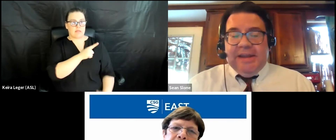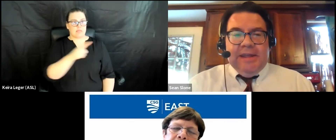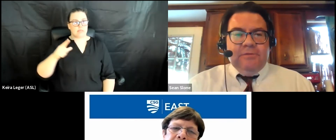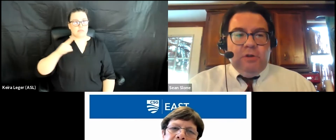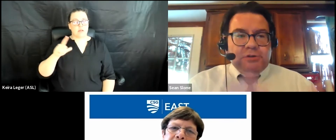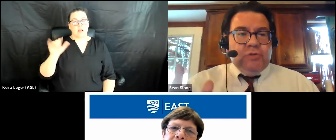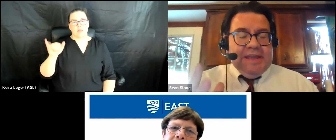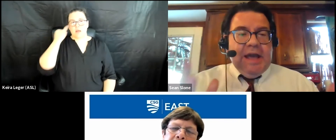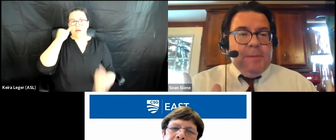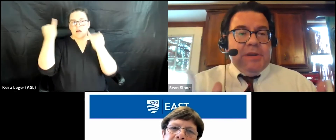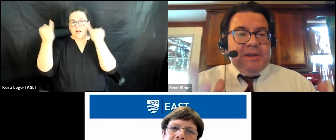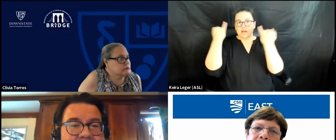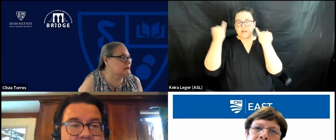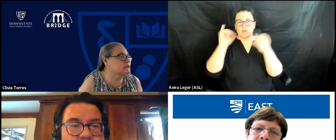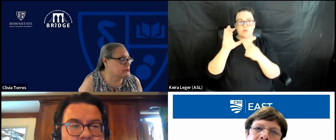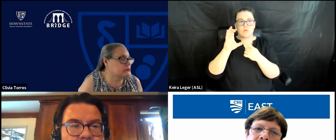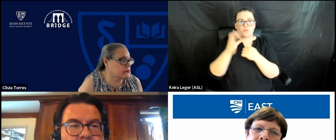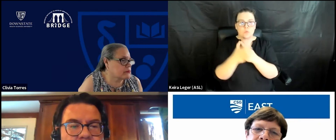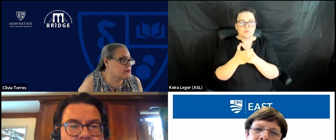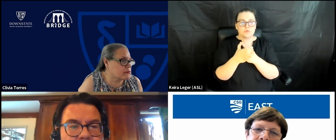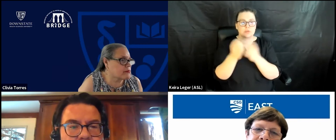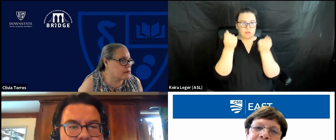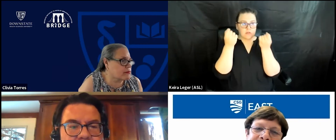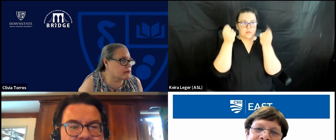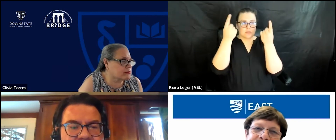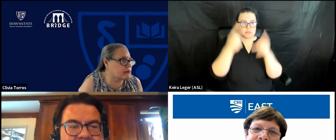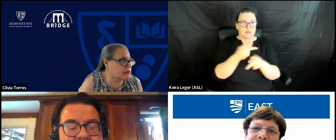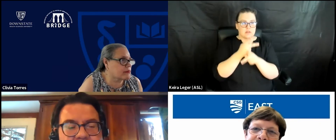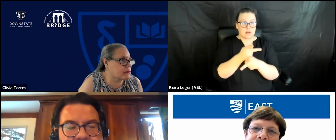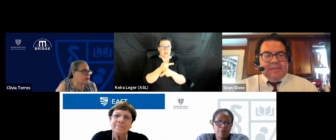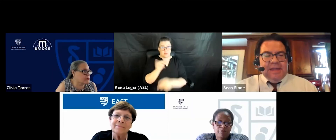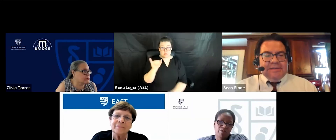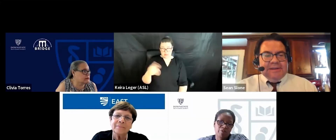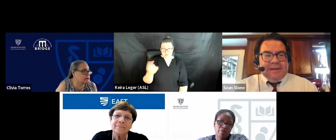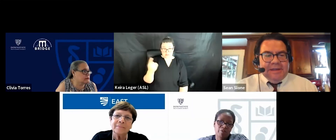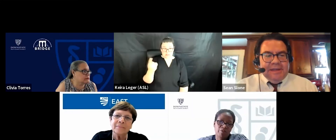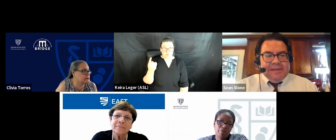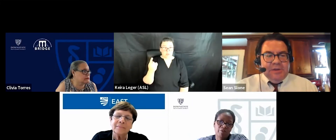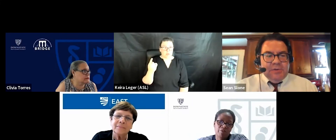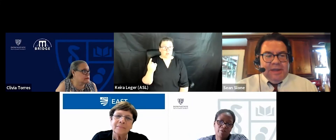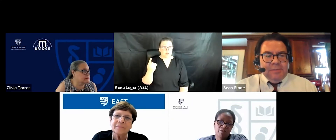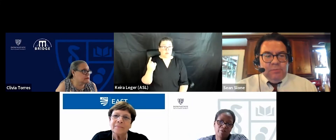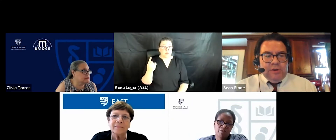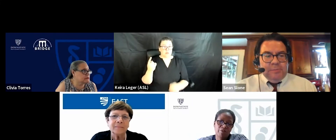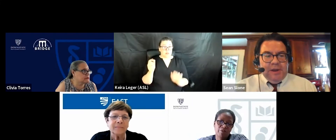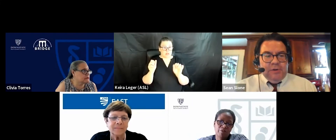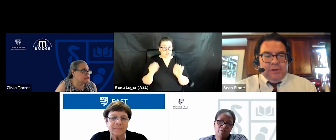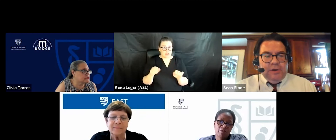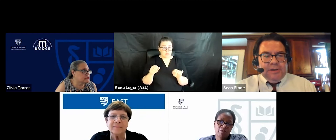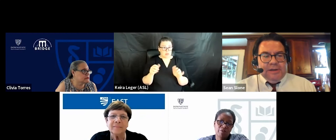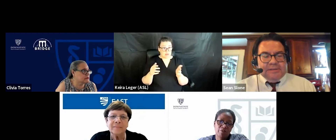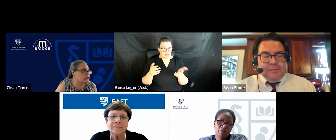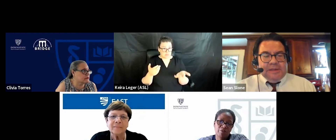this idea of culturally competent care. Is that something that you know, can be brought to